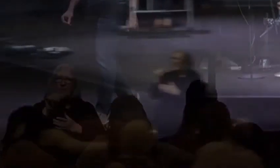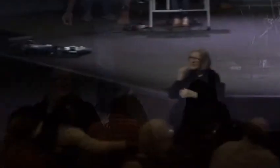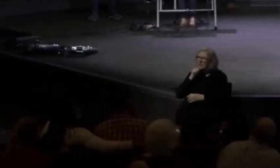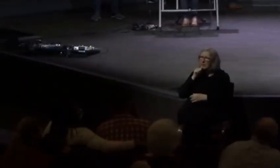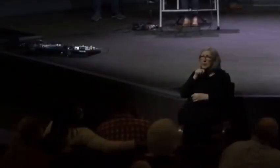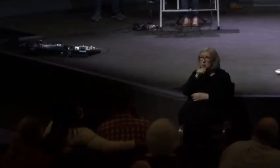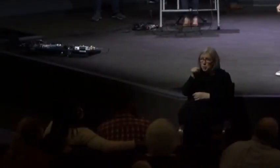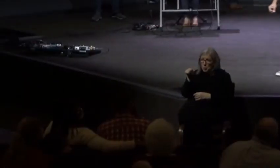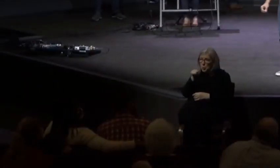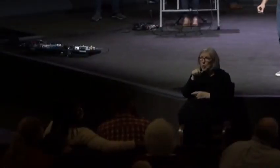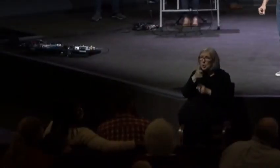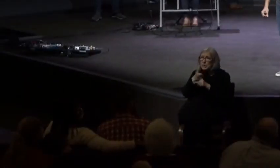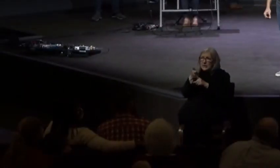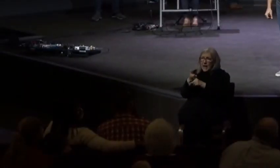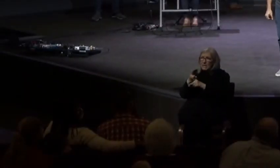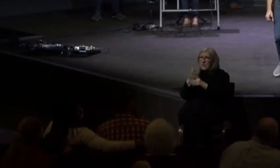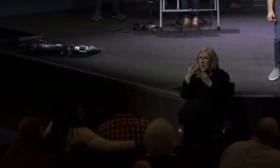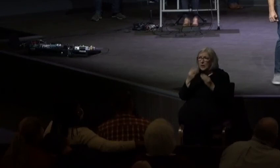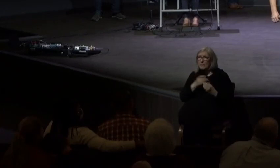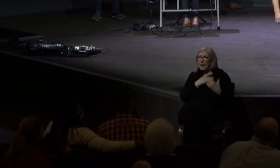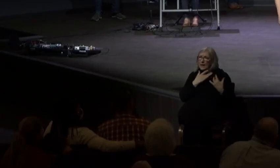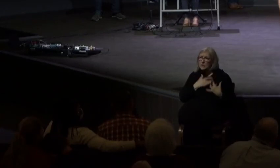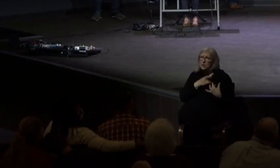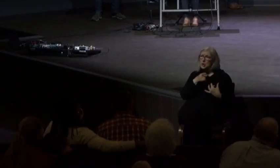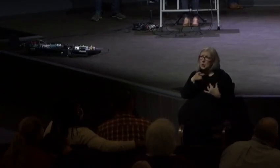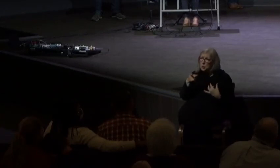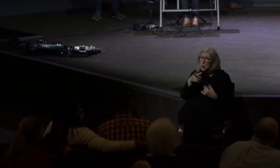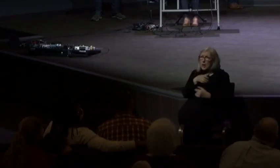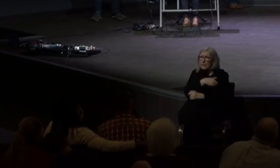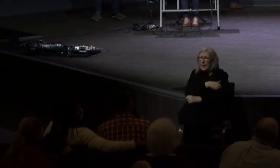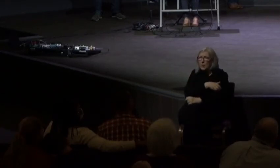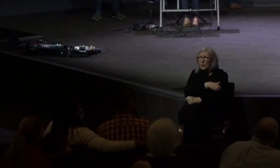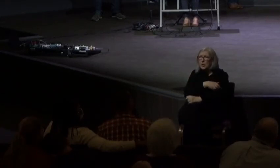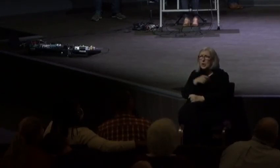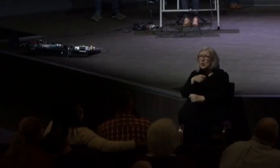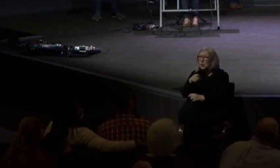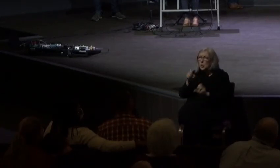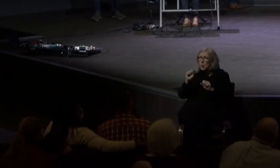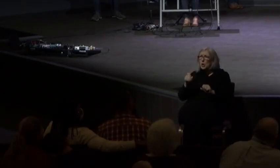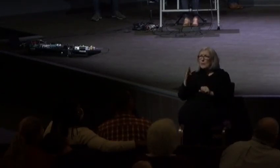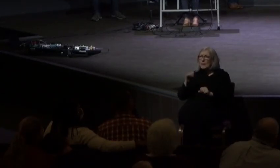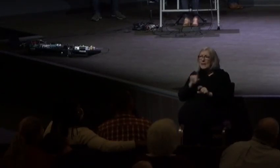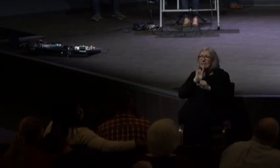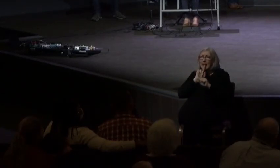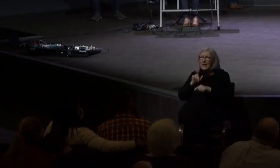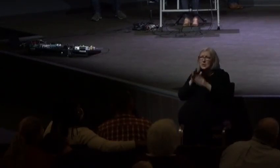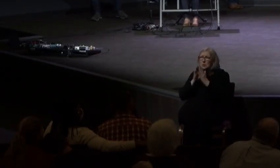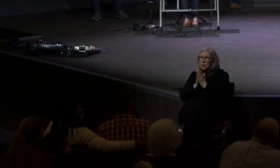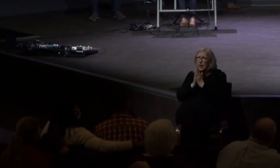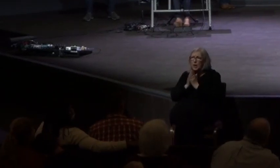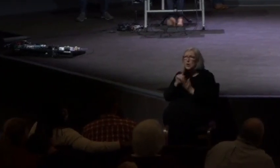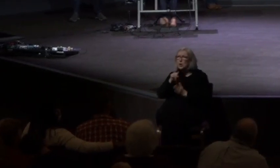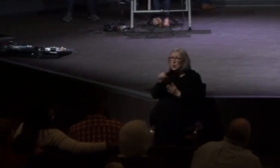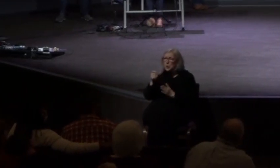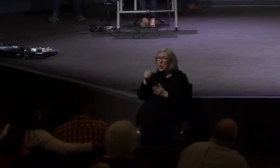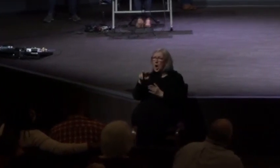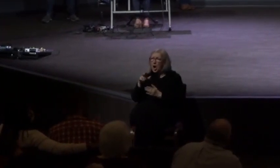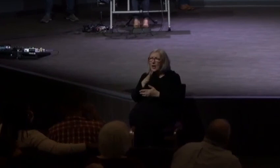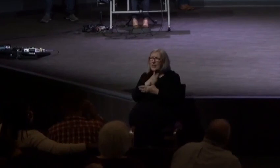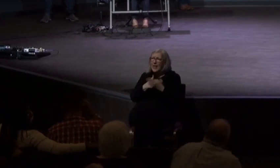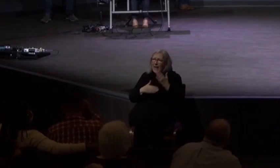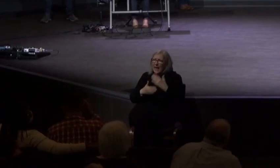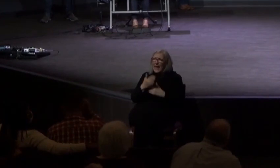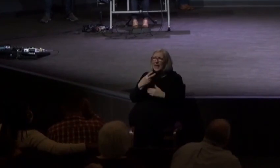compassion. You can be the power. You might be the answer to the prayer. You're the hand, the voice, the touch of God to